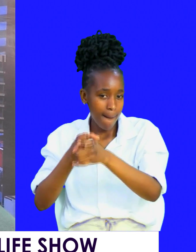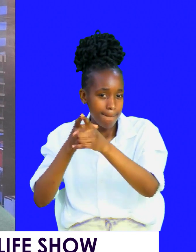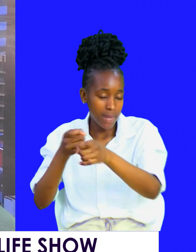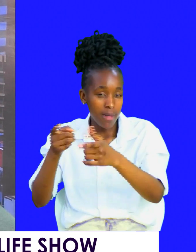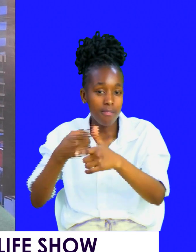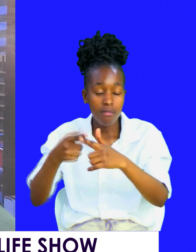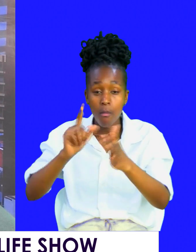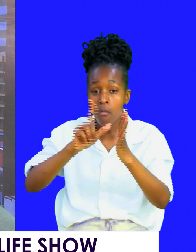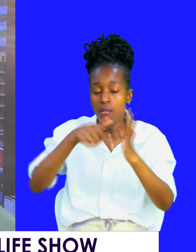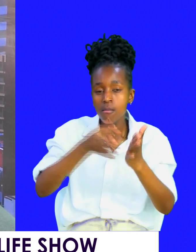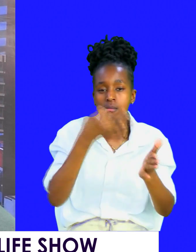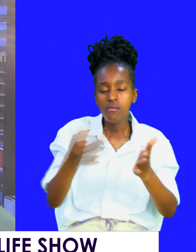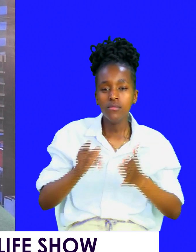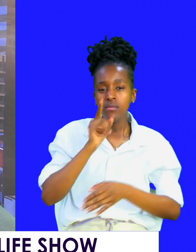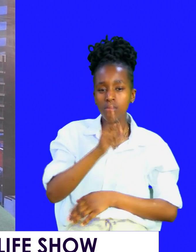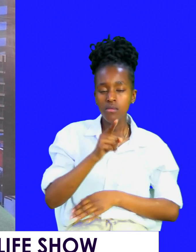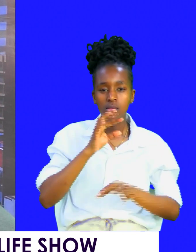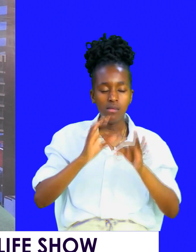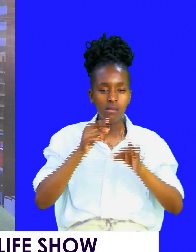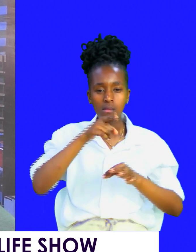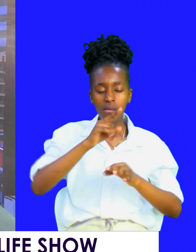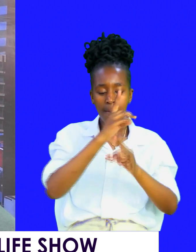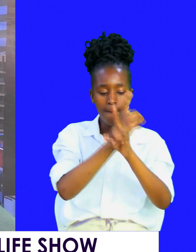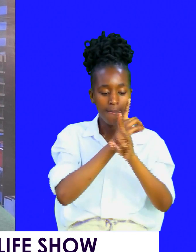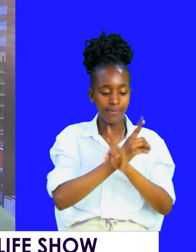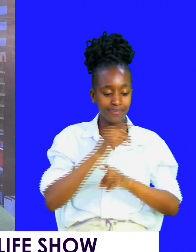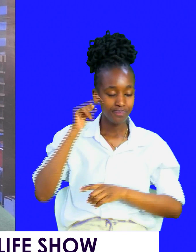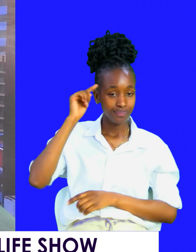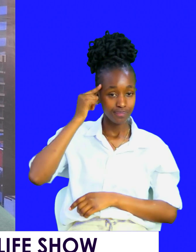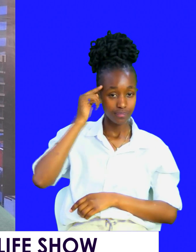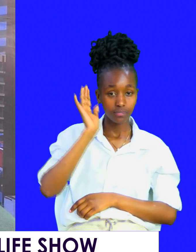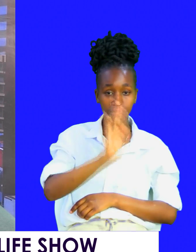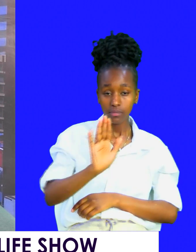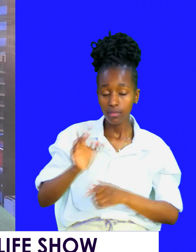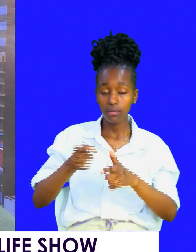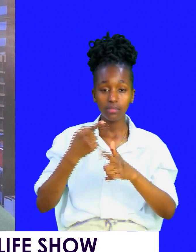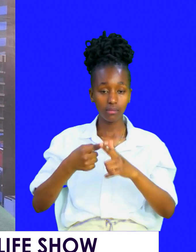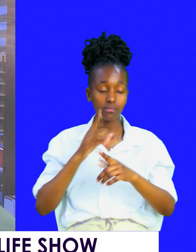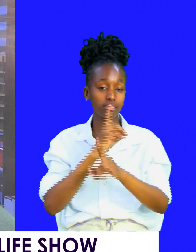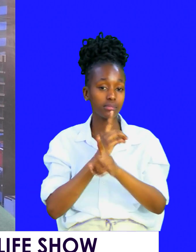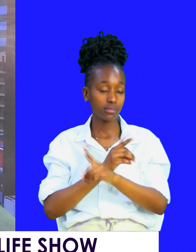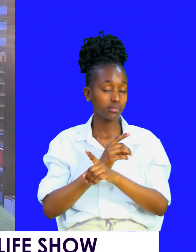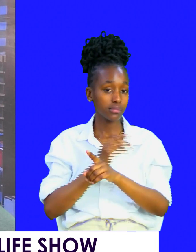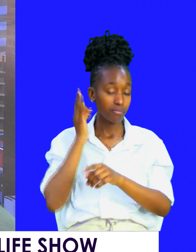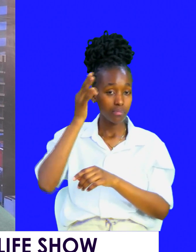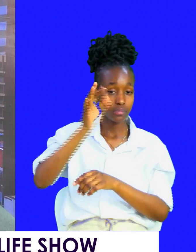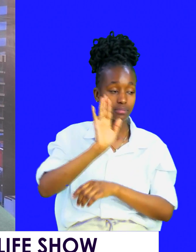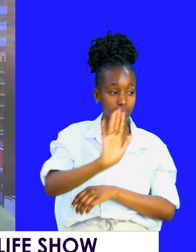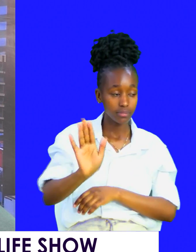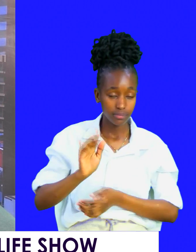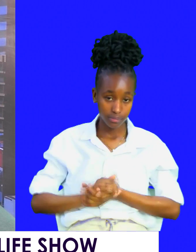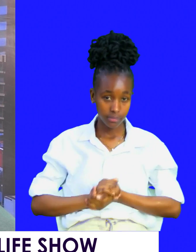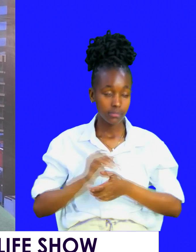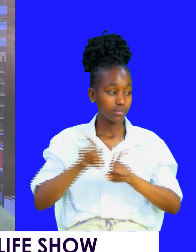see, when you take care of your thought life, you take care of your destiny. You take care of